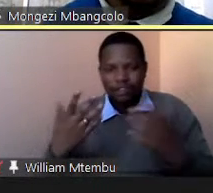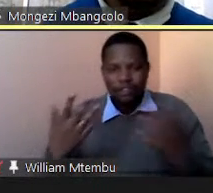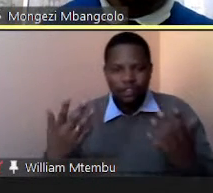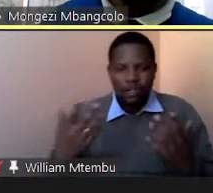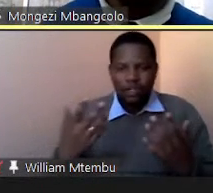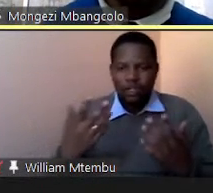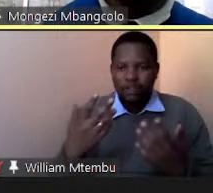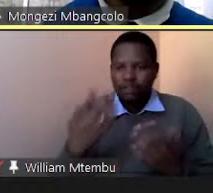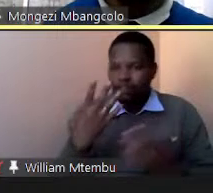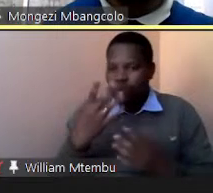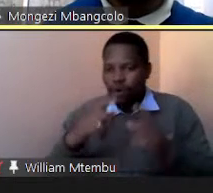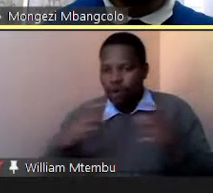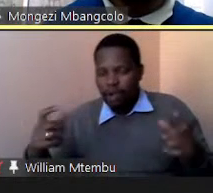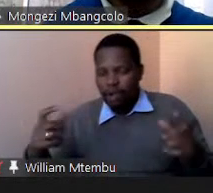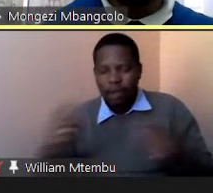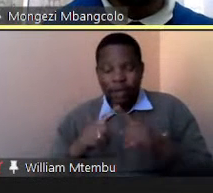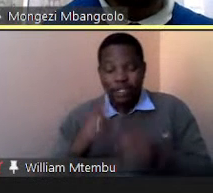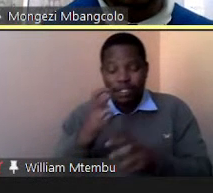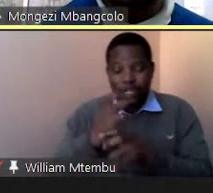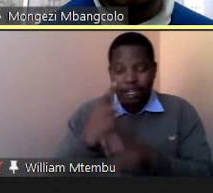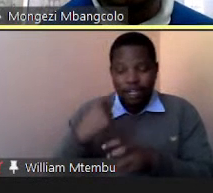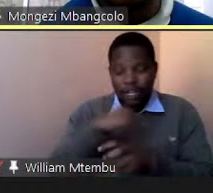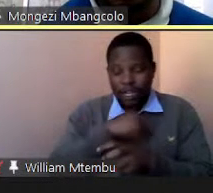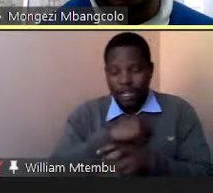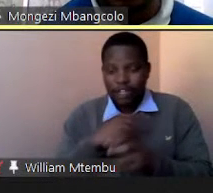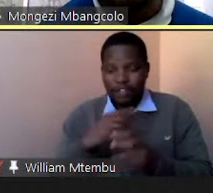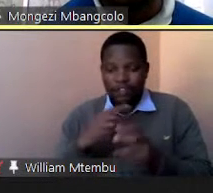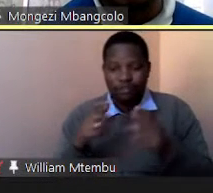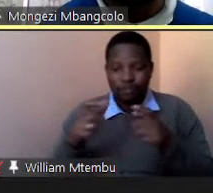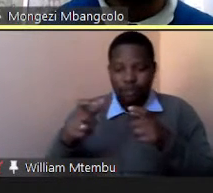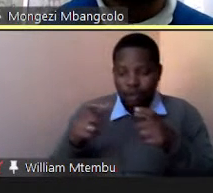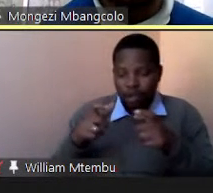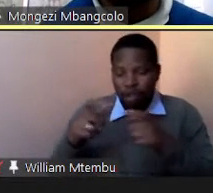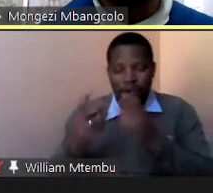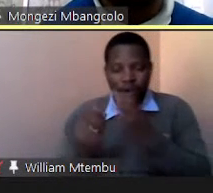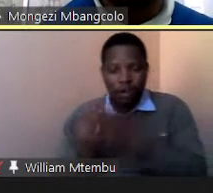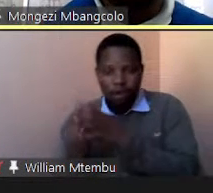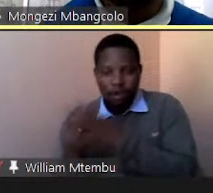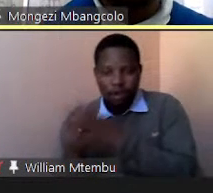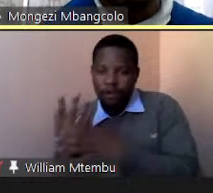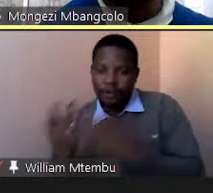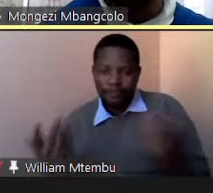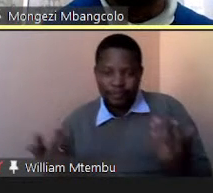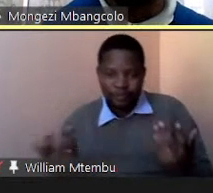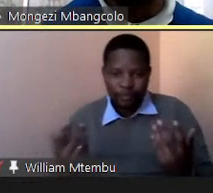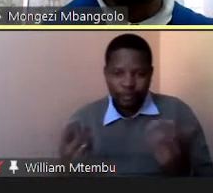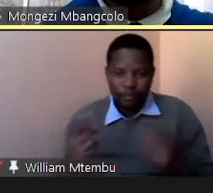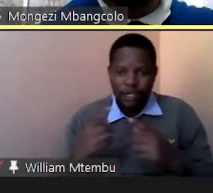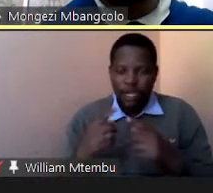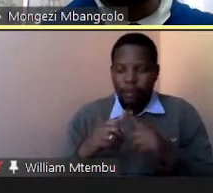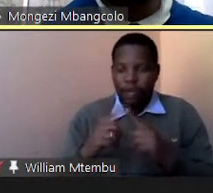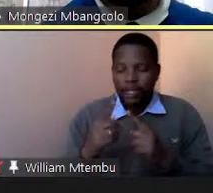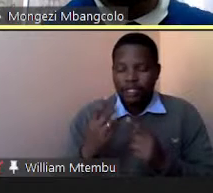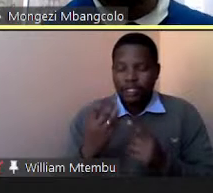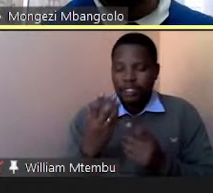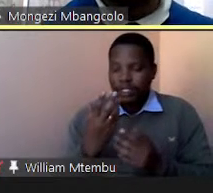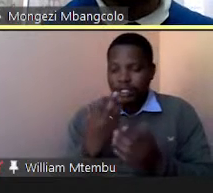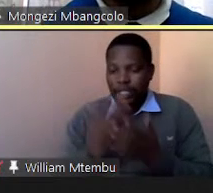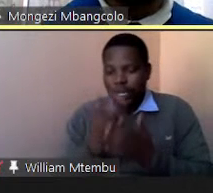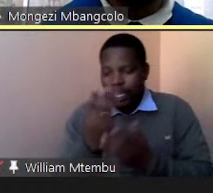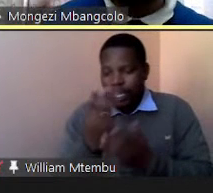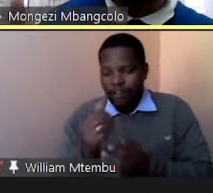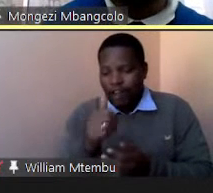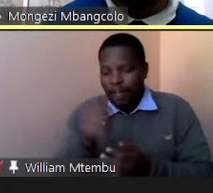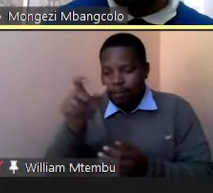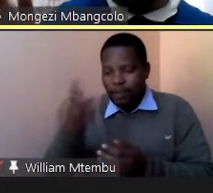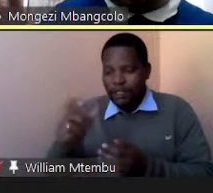maintain and sustain the production. So you would need an aggregator. So there is a space for someone who can come in as an aggregator to ensure that instead